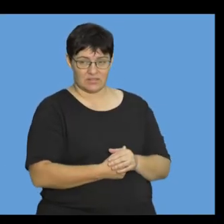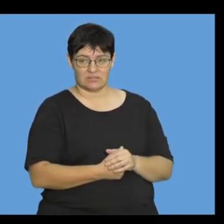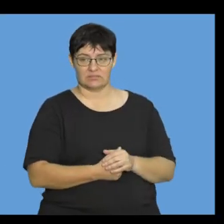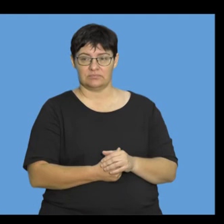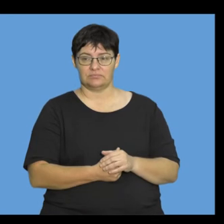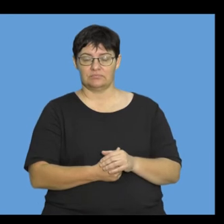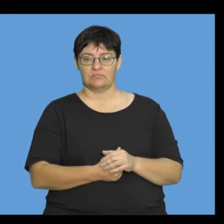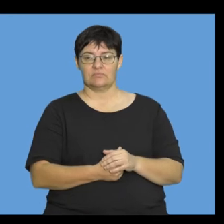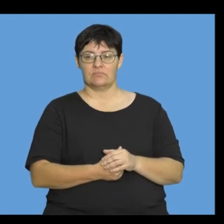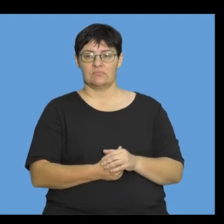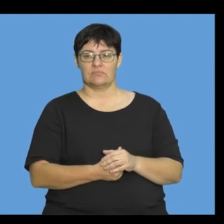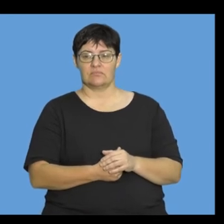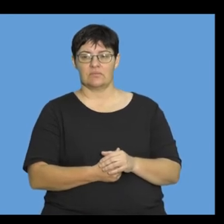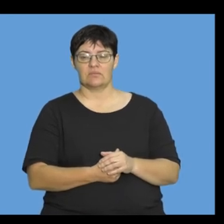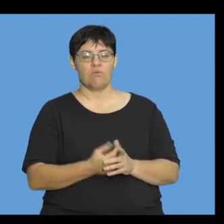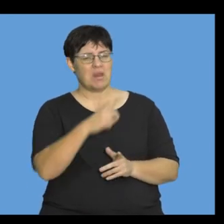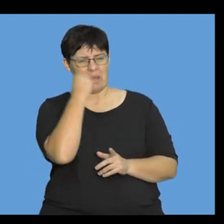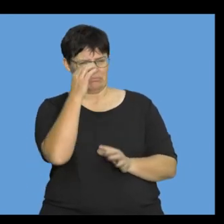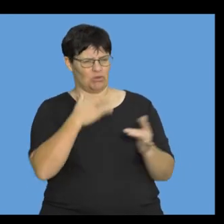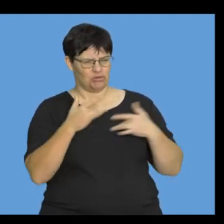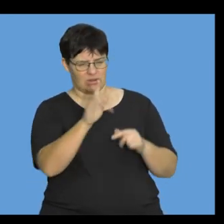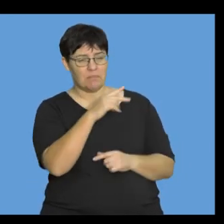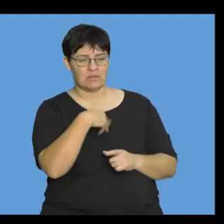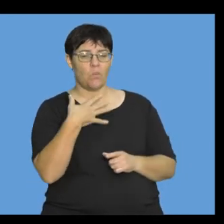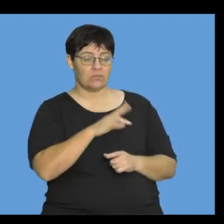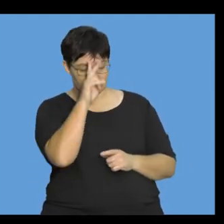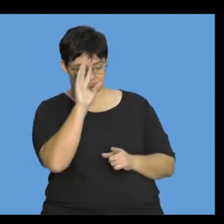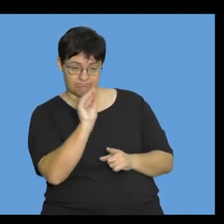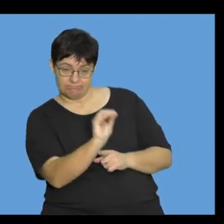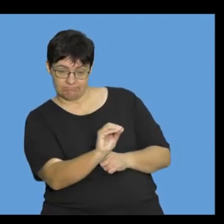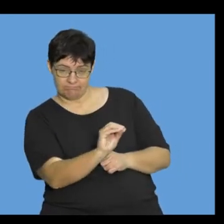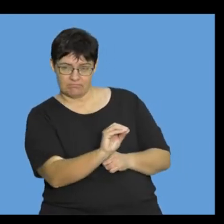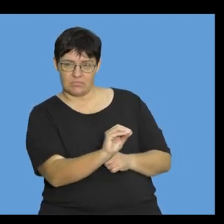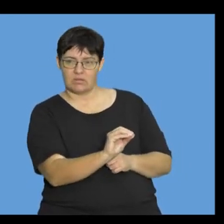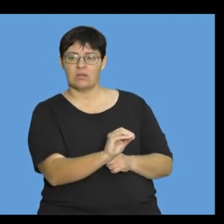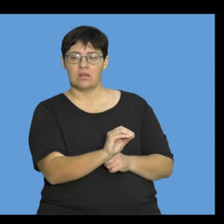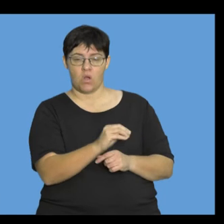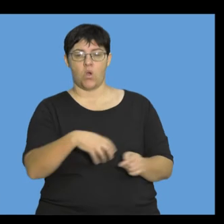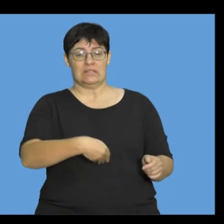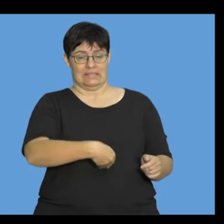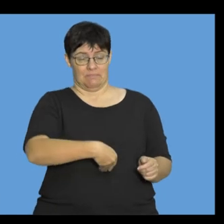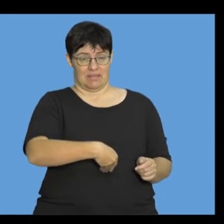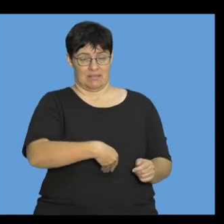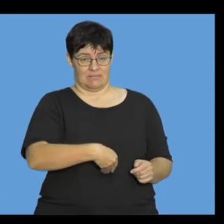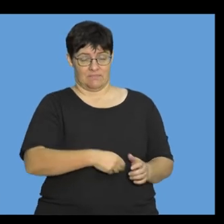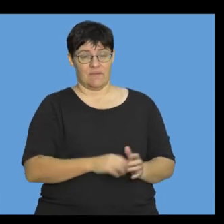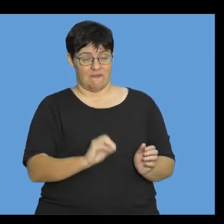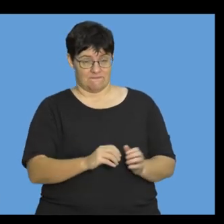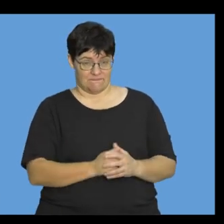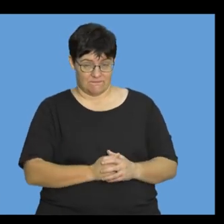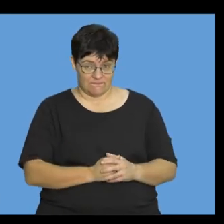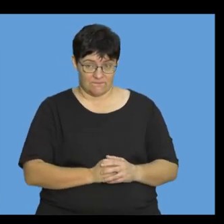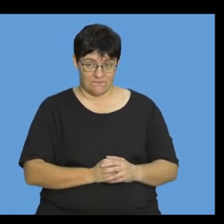Here's a graph. You don't need to worry about these names. But I want you to notice that this enzyme is in